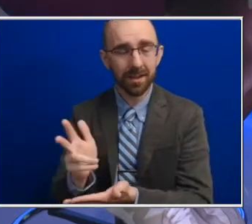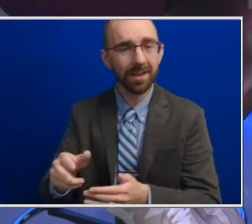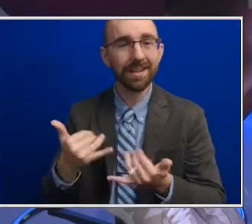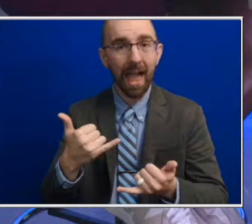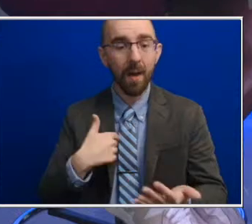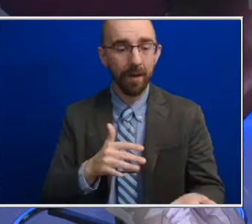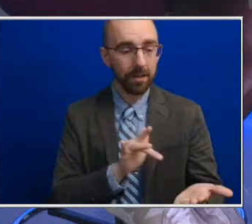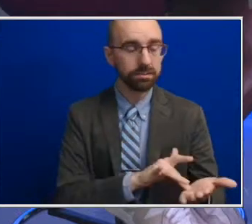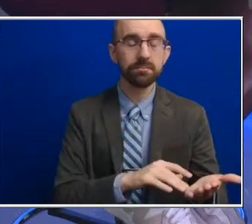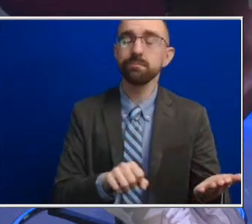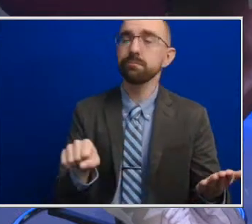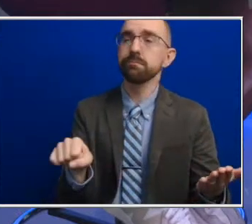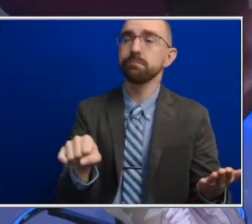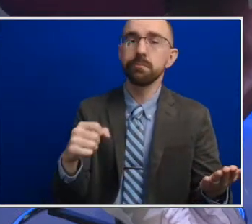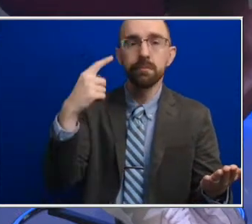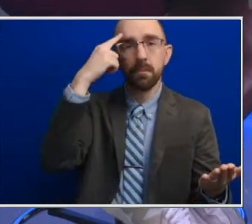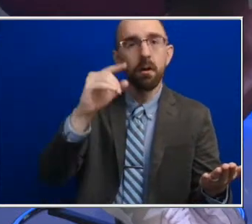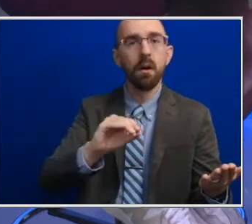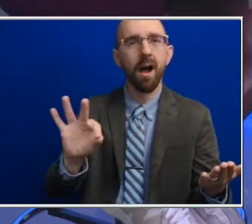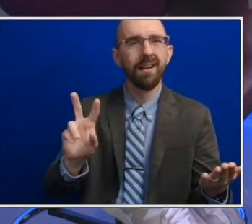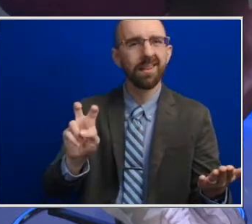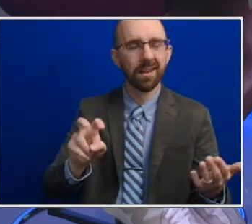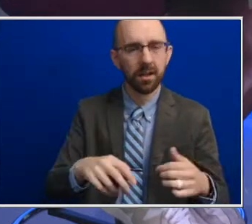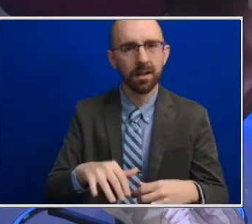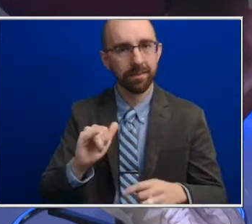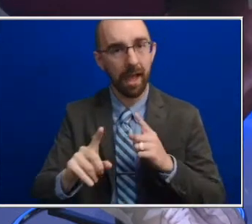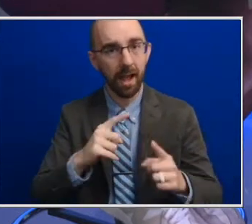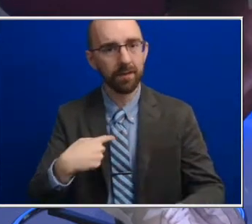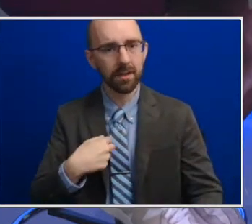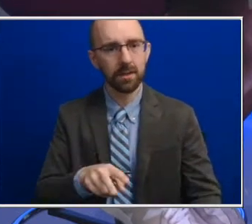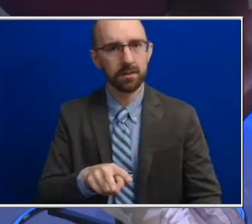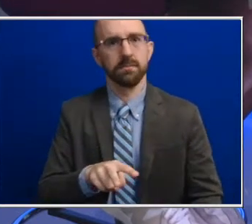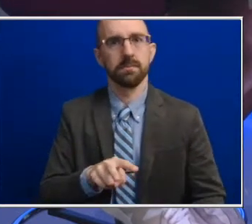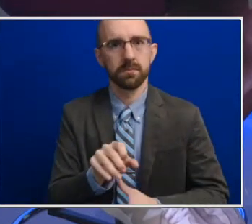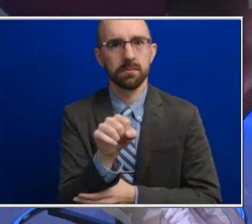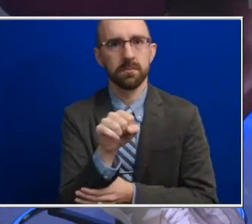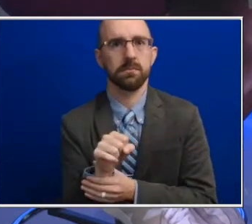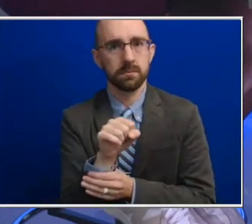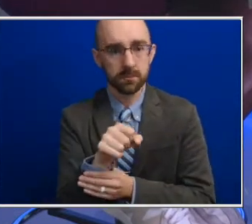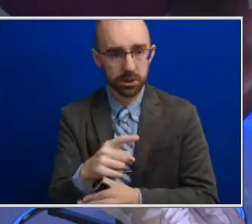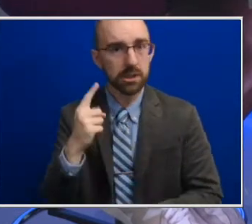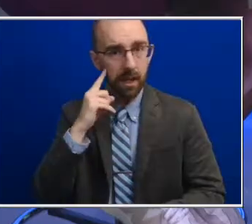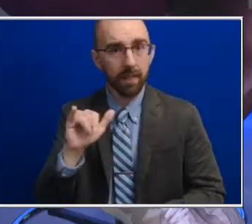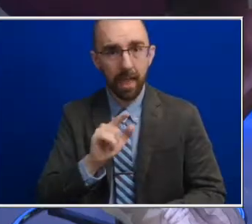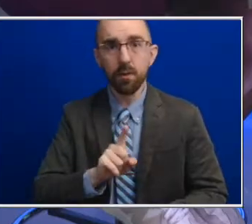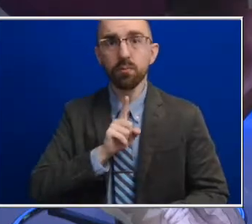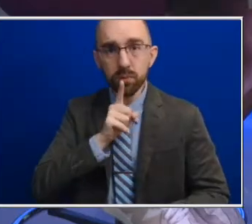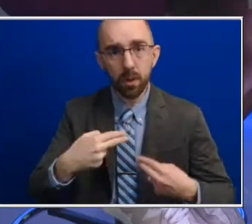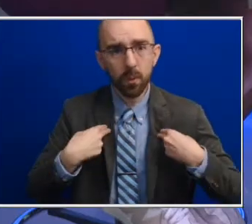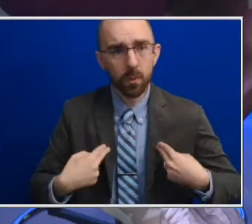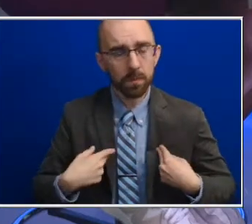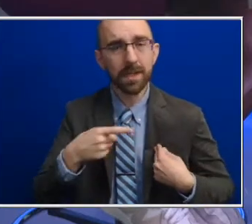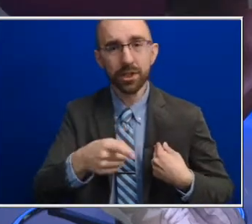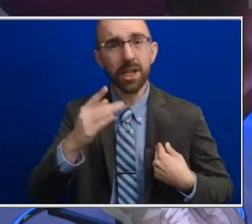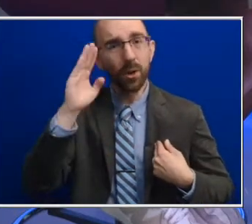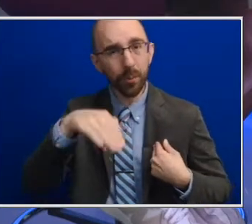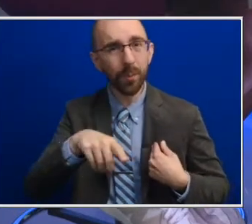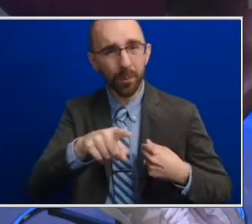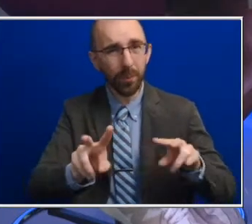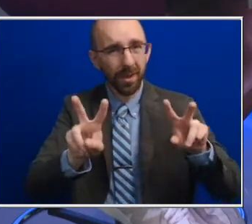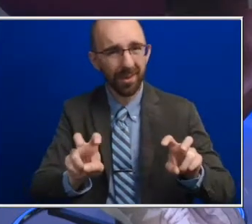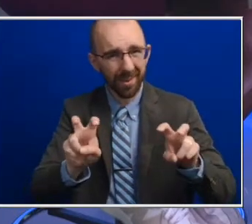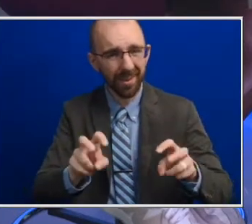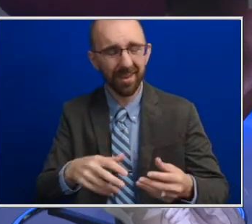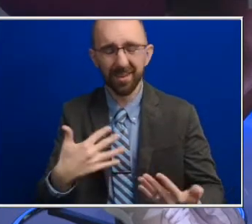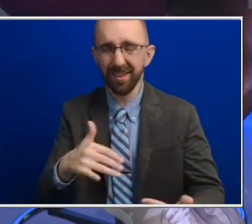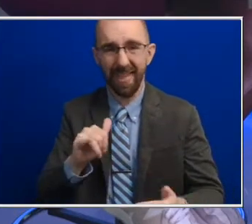That's wild. And that conversation kind of freaked me out of how real, she sounded like a real person, like she knew you. You recommend the